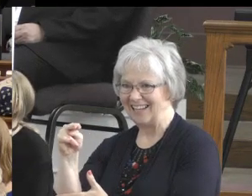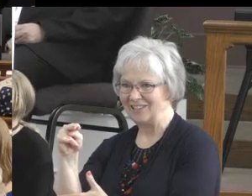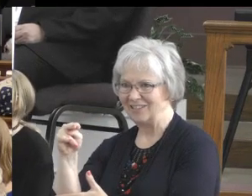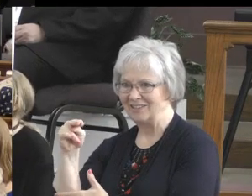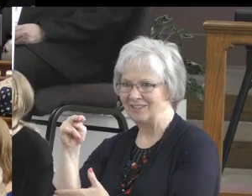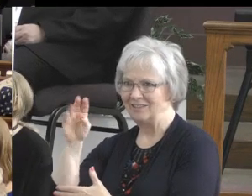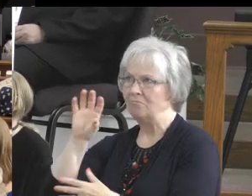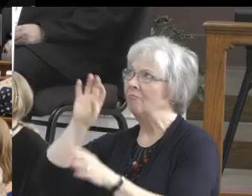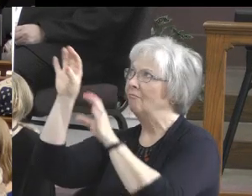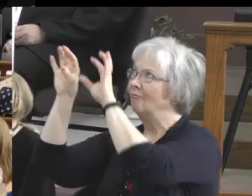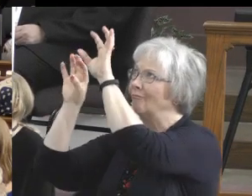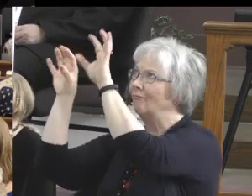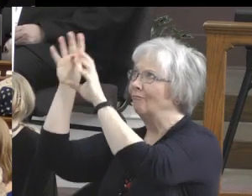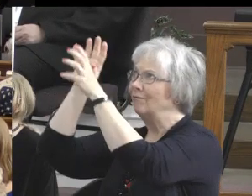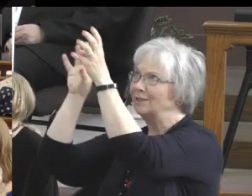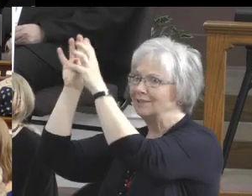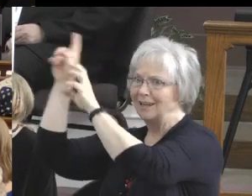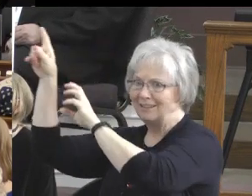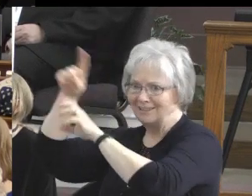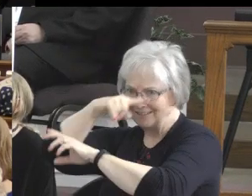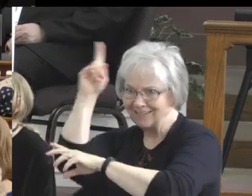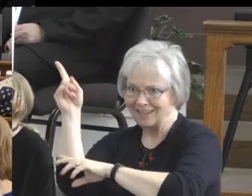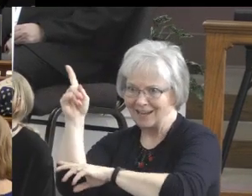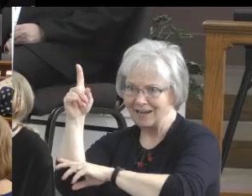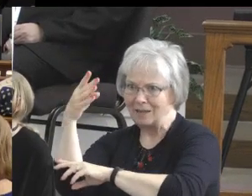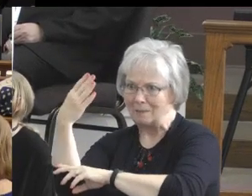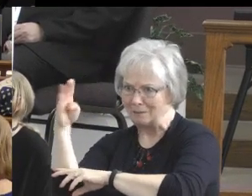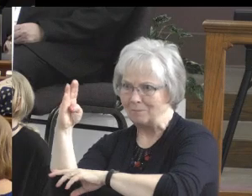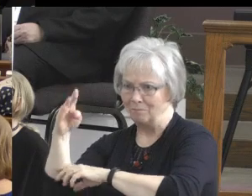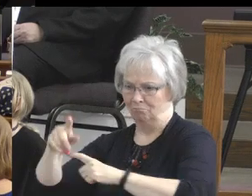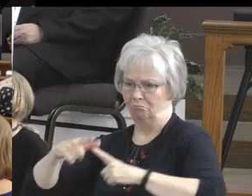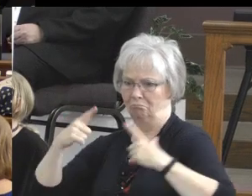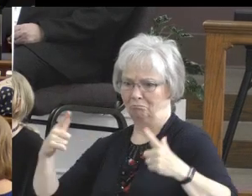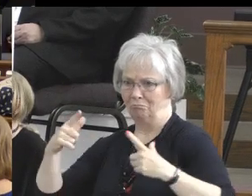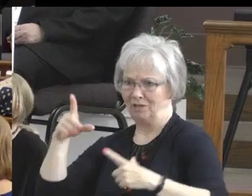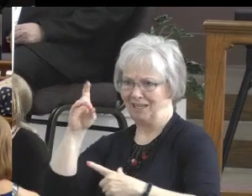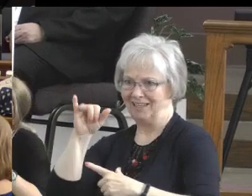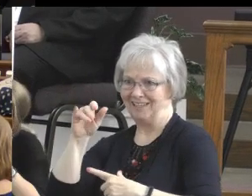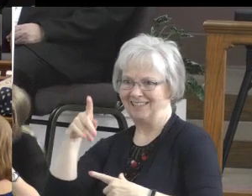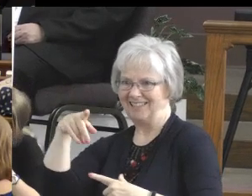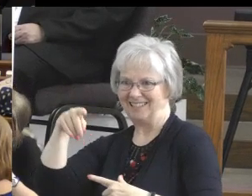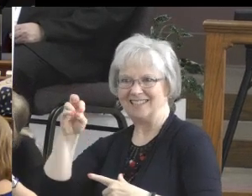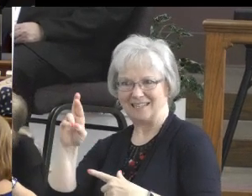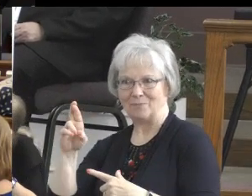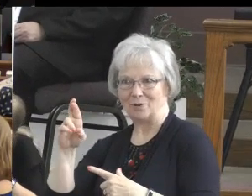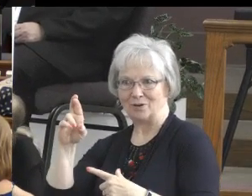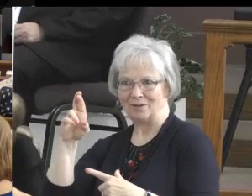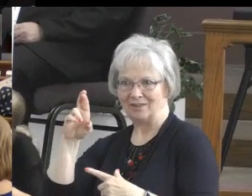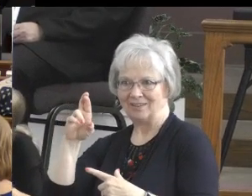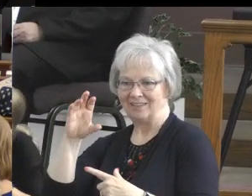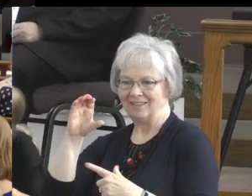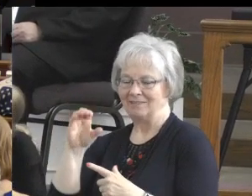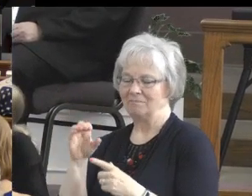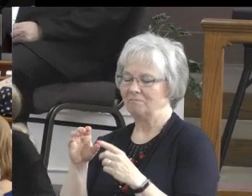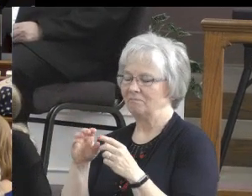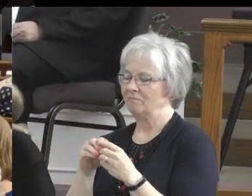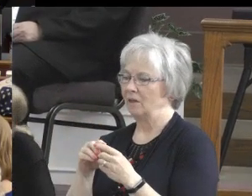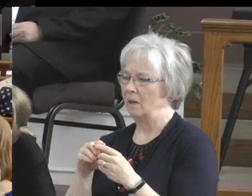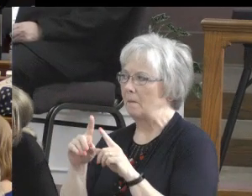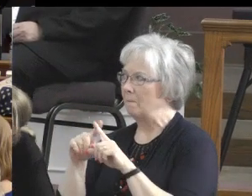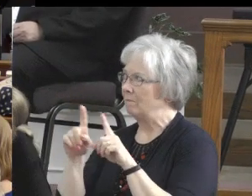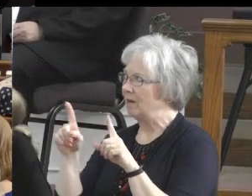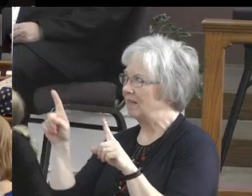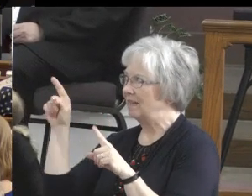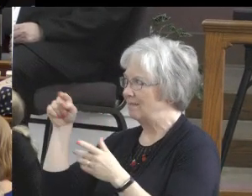of stars in the sky, like the Big Dipper. Have you seen the Big Dipper? That's a kind of a constellation. But it was a